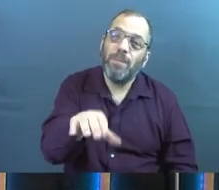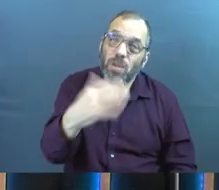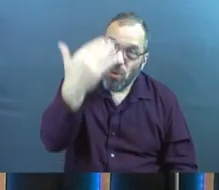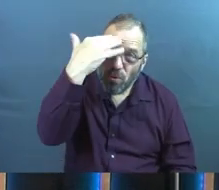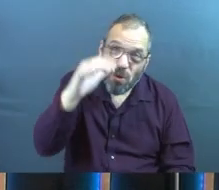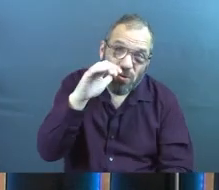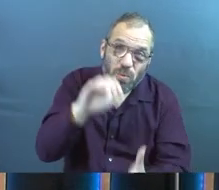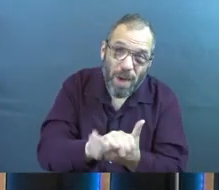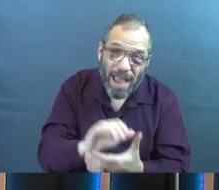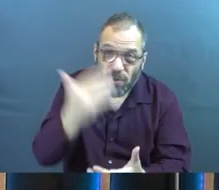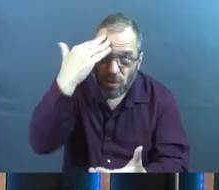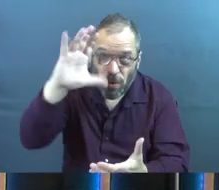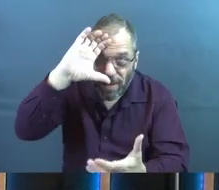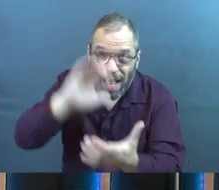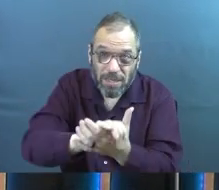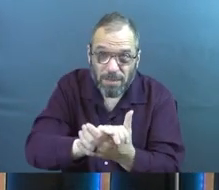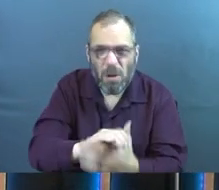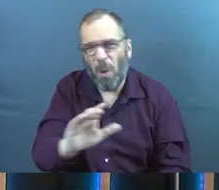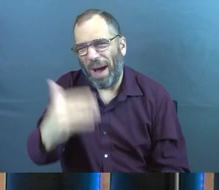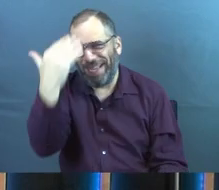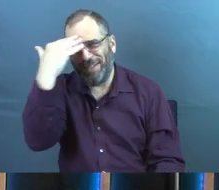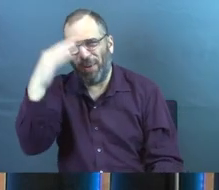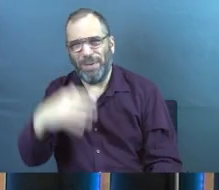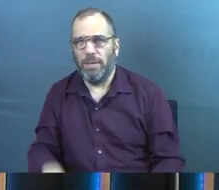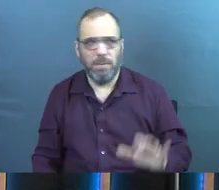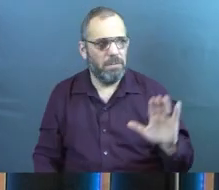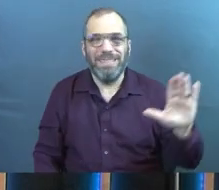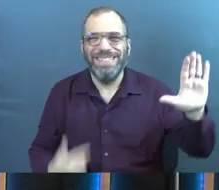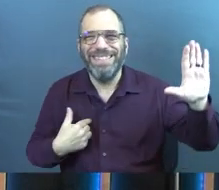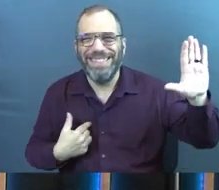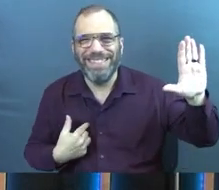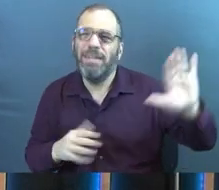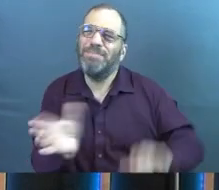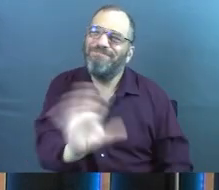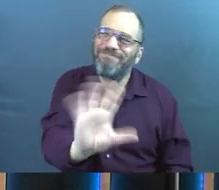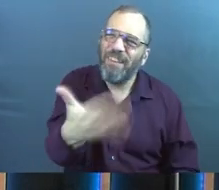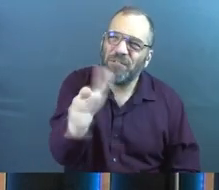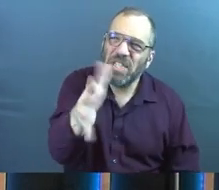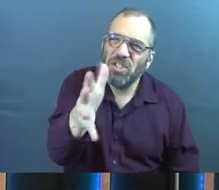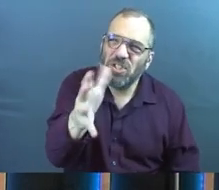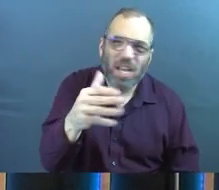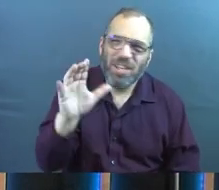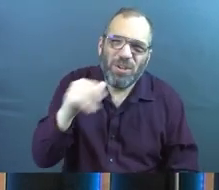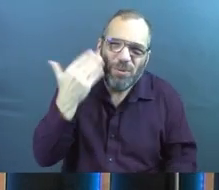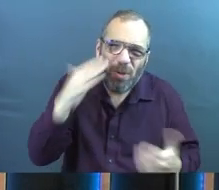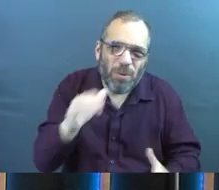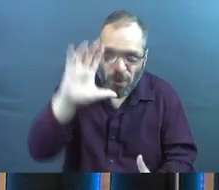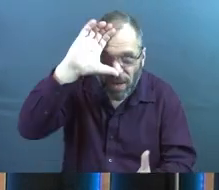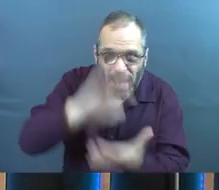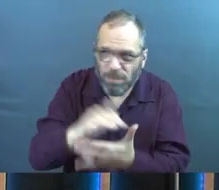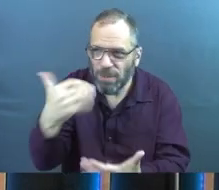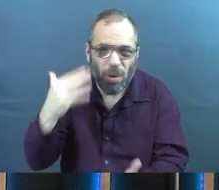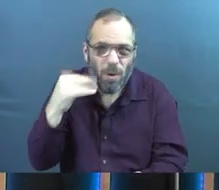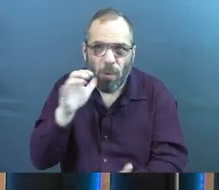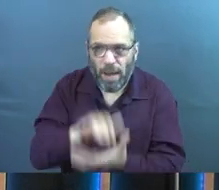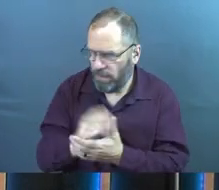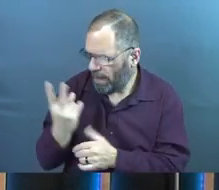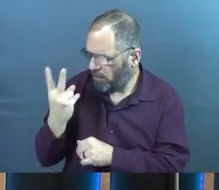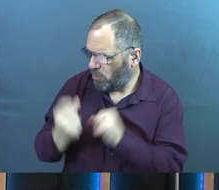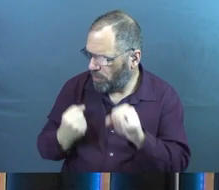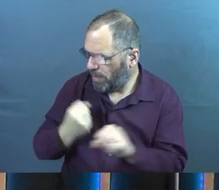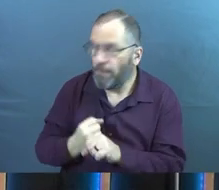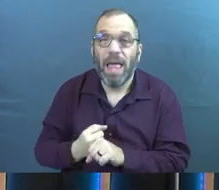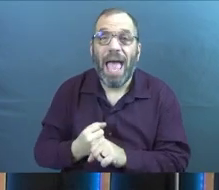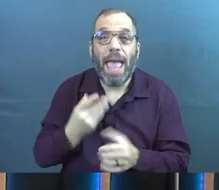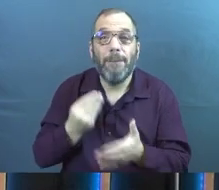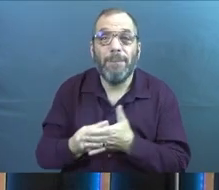your spouse like you know the back of your hand, right? It's like, yeah, come on, don't raise your hand, come on, right? Because the truth is we don't. Can I tell y'all, it was just a couple years ago,